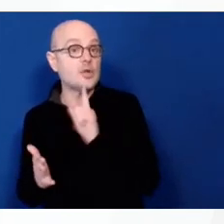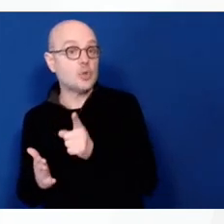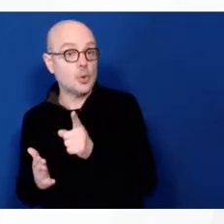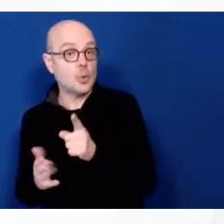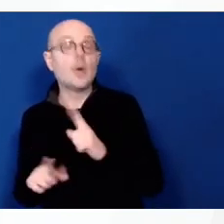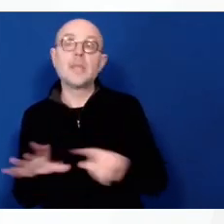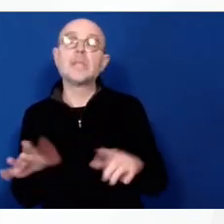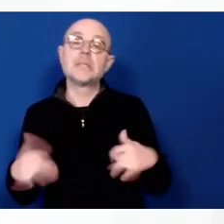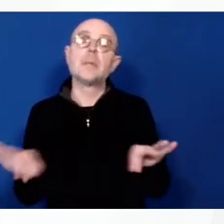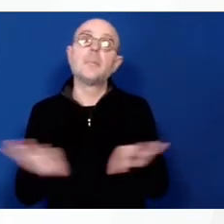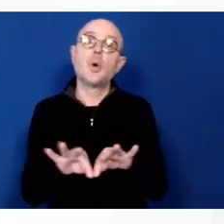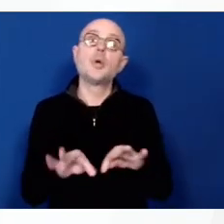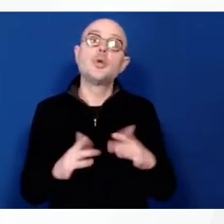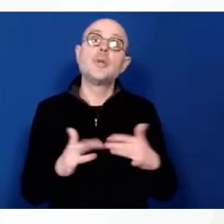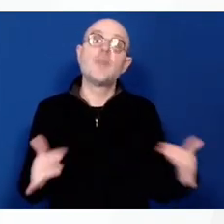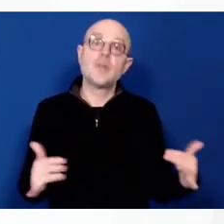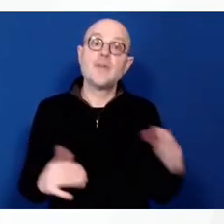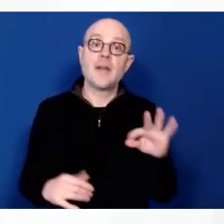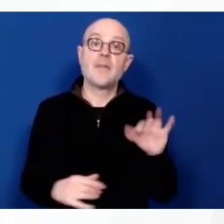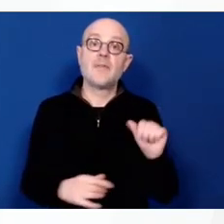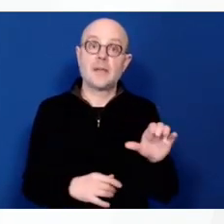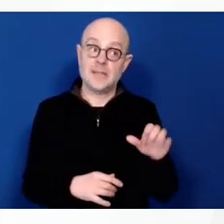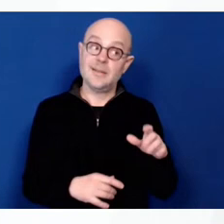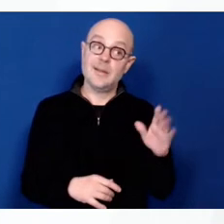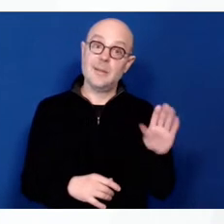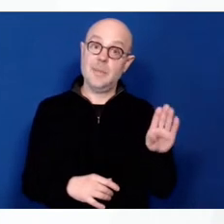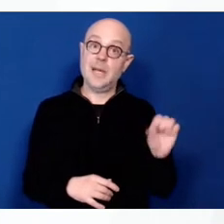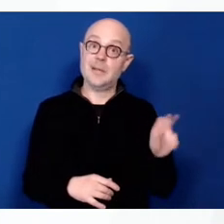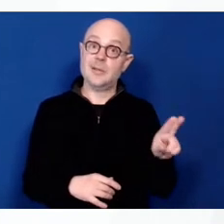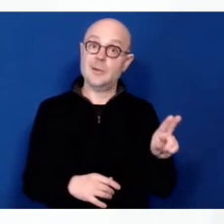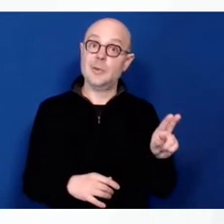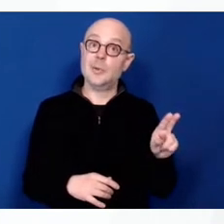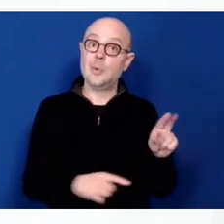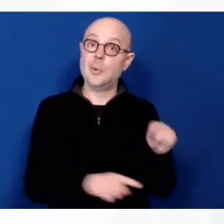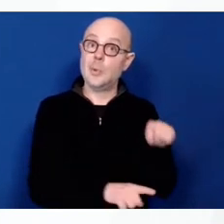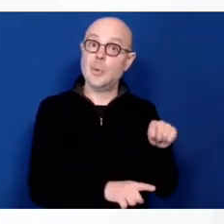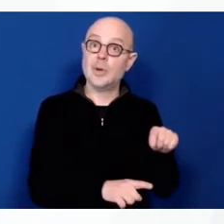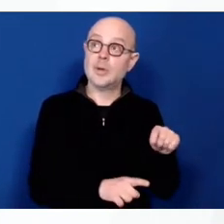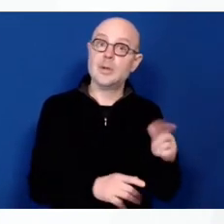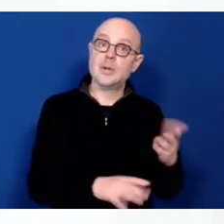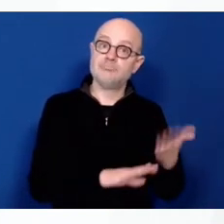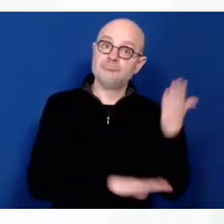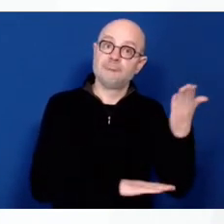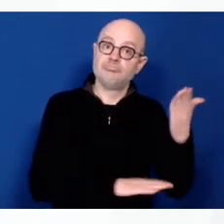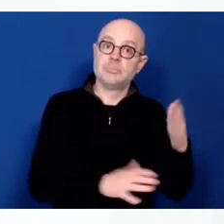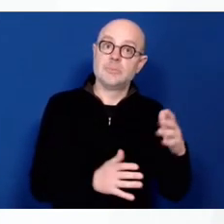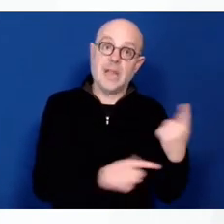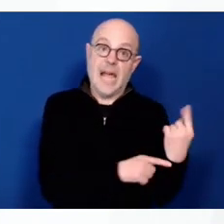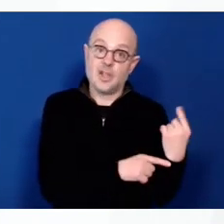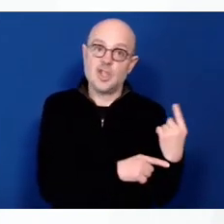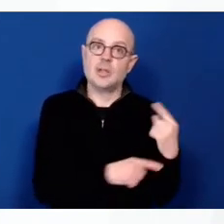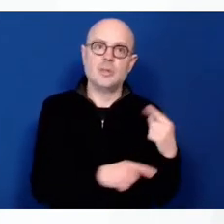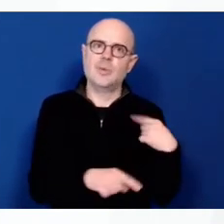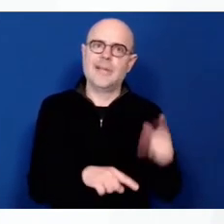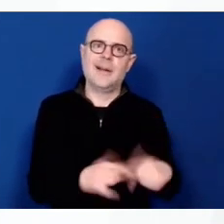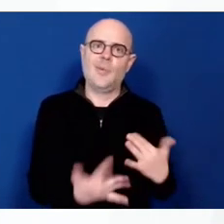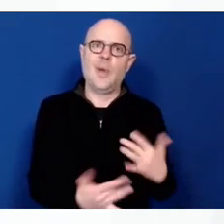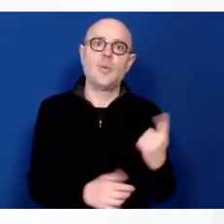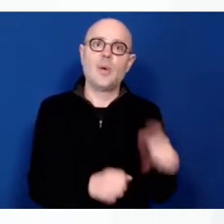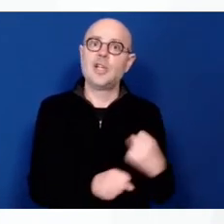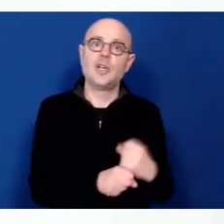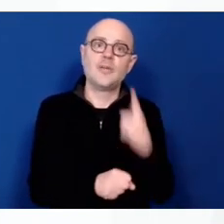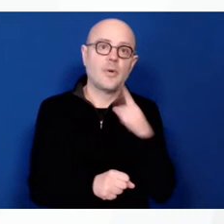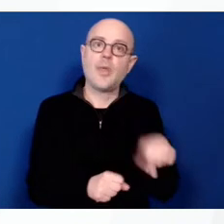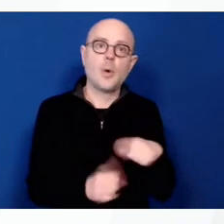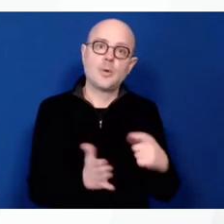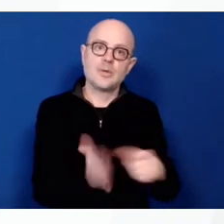concerns raised by BSU this past summer cannot wait another generation. The question we all should be asking